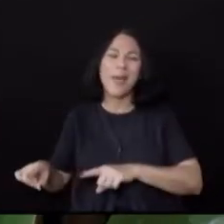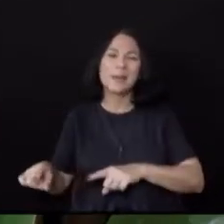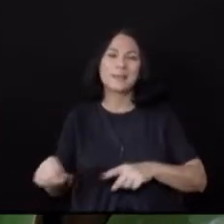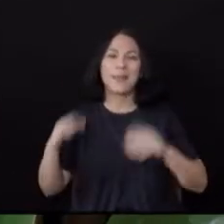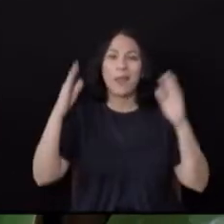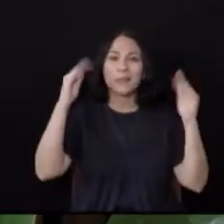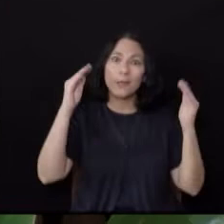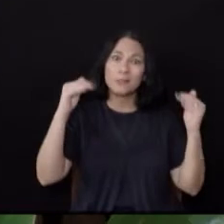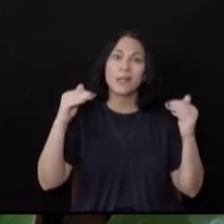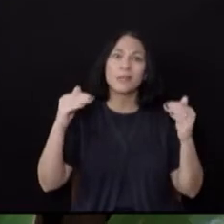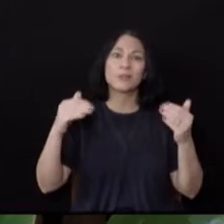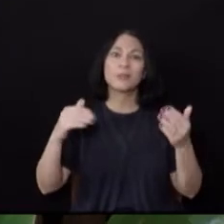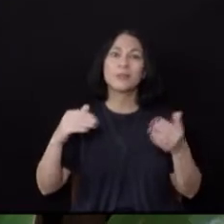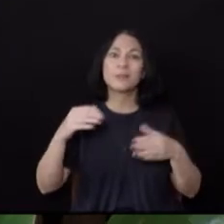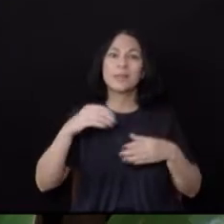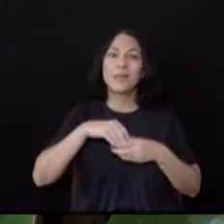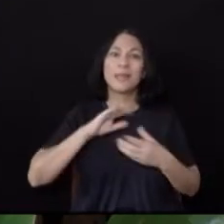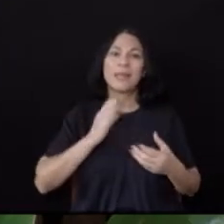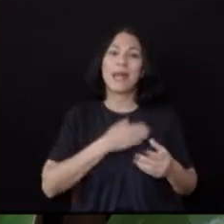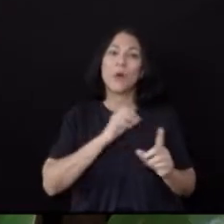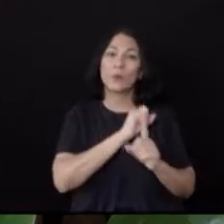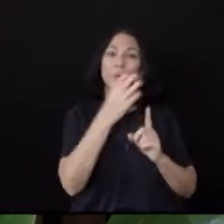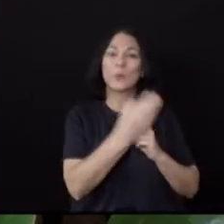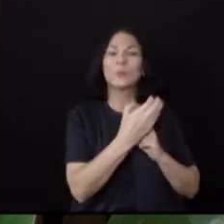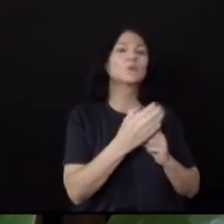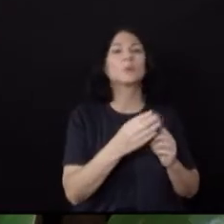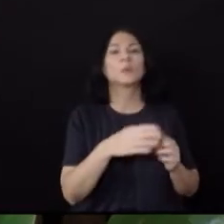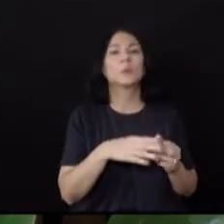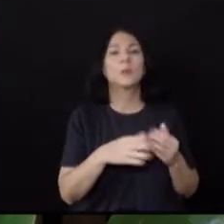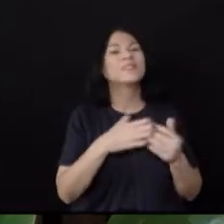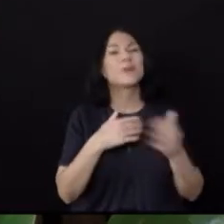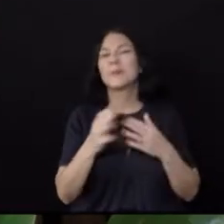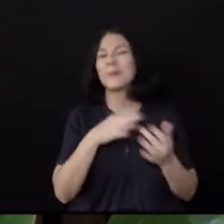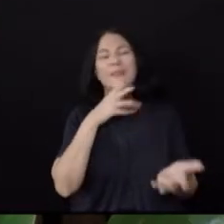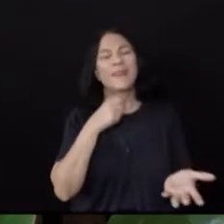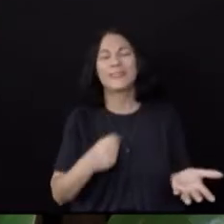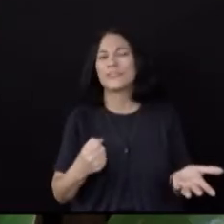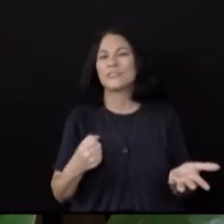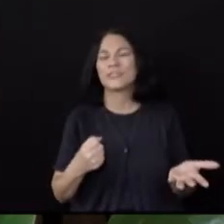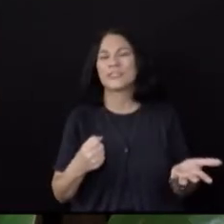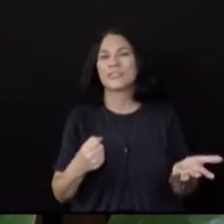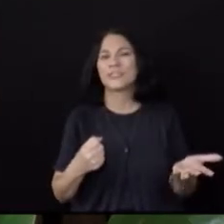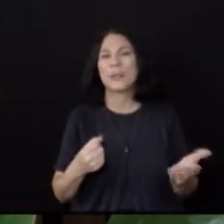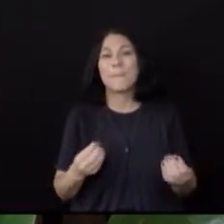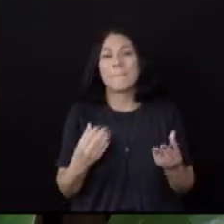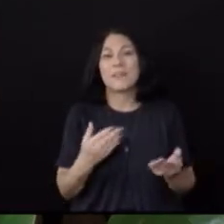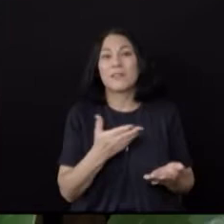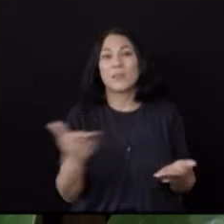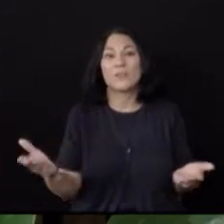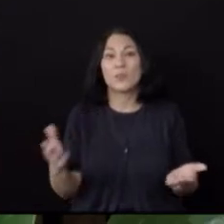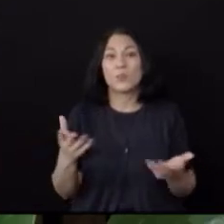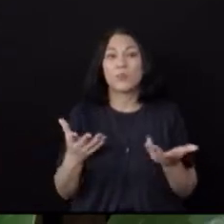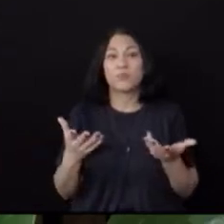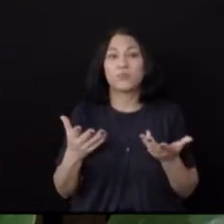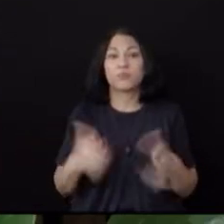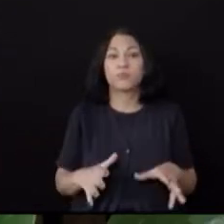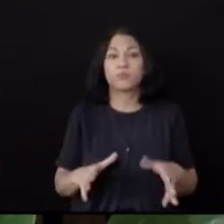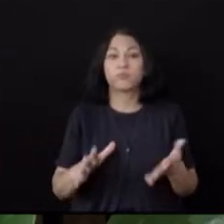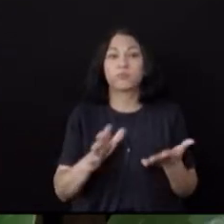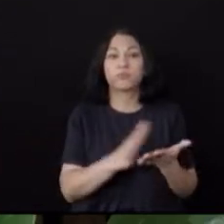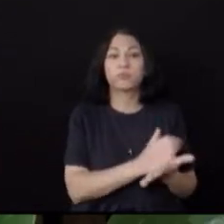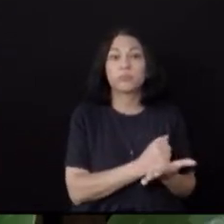this time of year in our culture, young and old alike. Many of you have lost income. Maybe you've even lost your